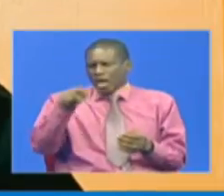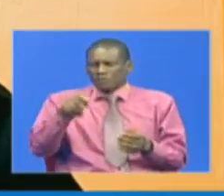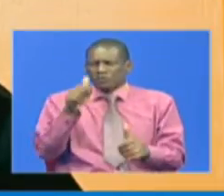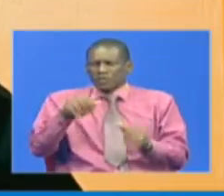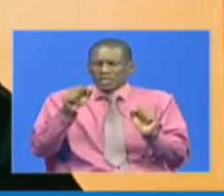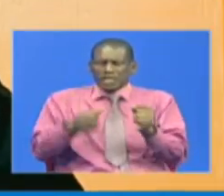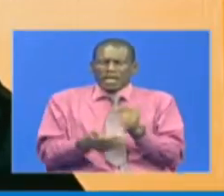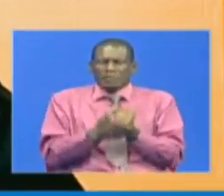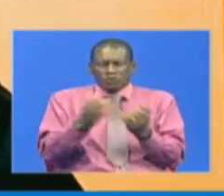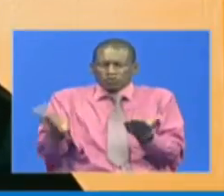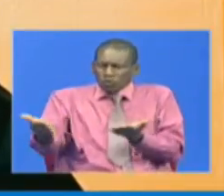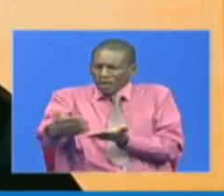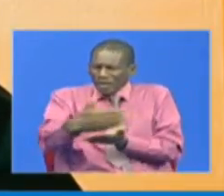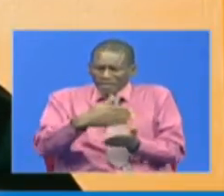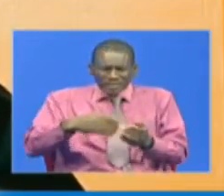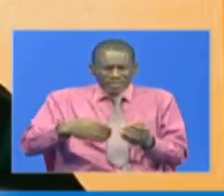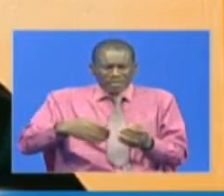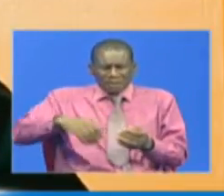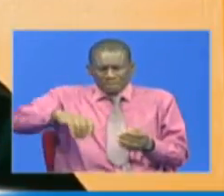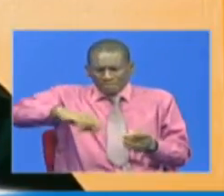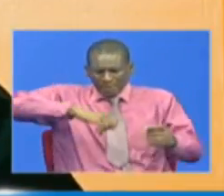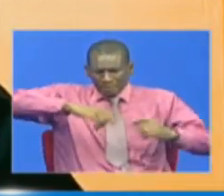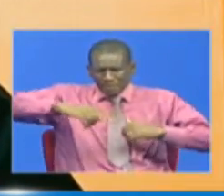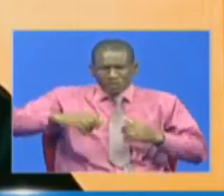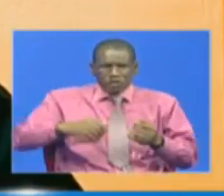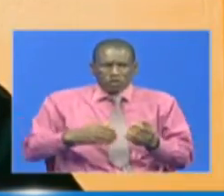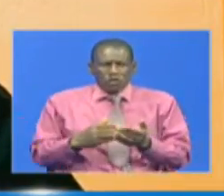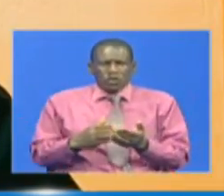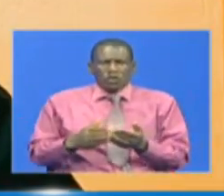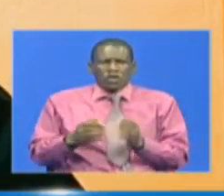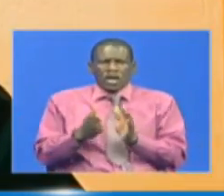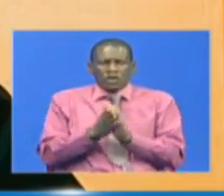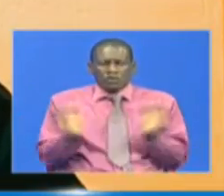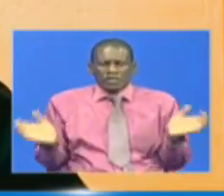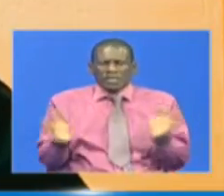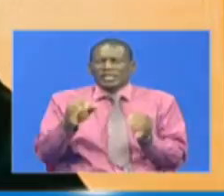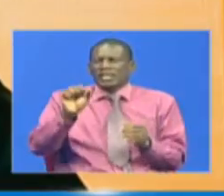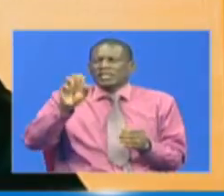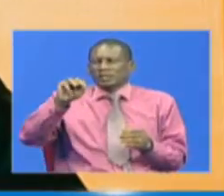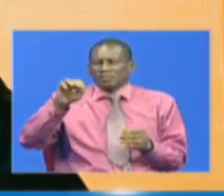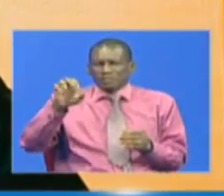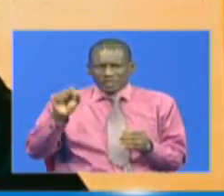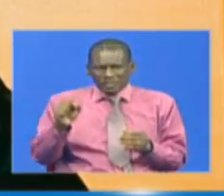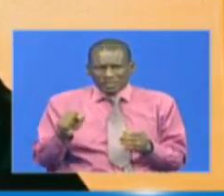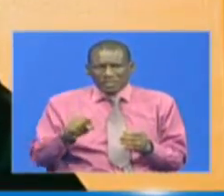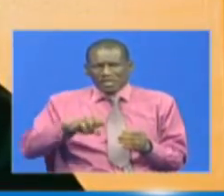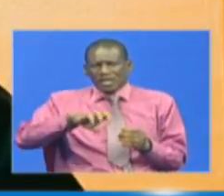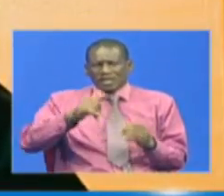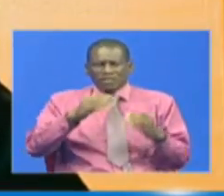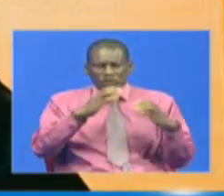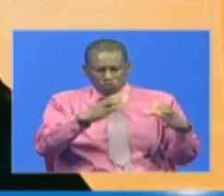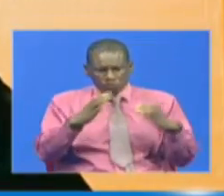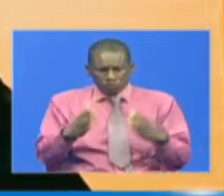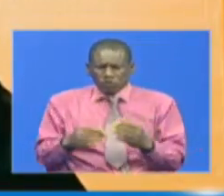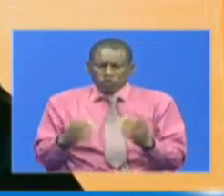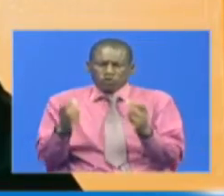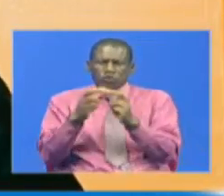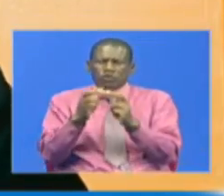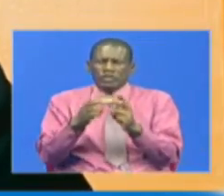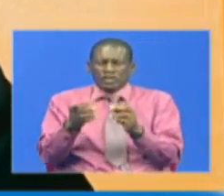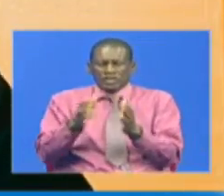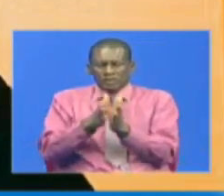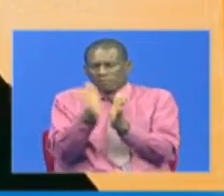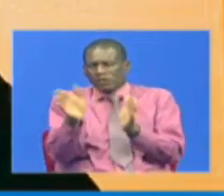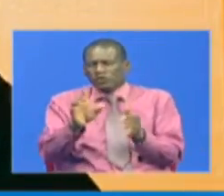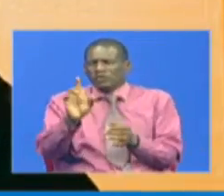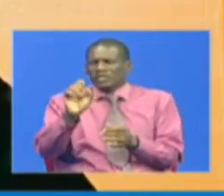payments. And those are broadly free, and we would encourage the SMEs and other parties to actually get in touch with our branches. We do go